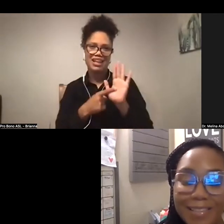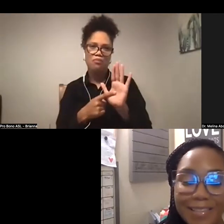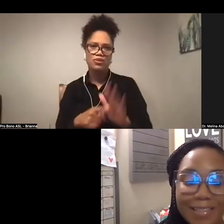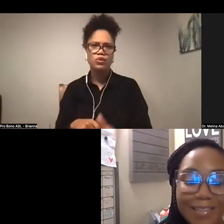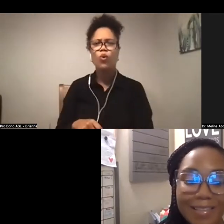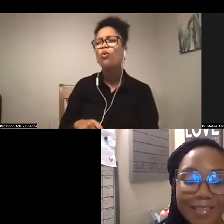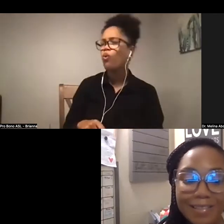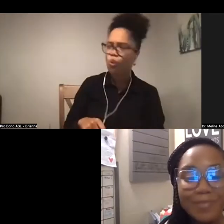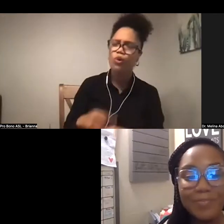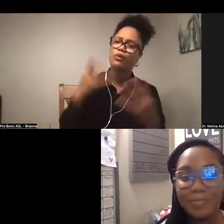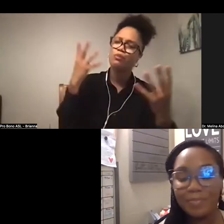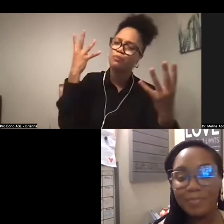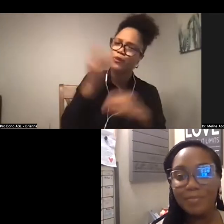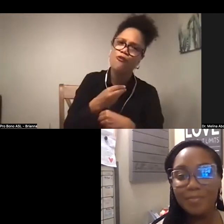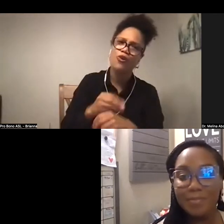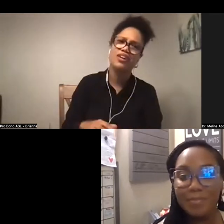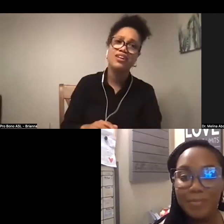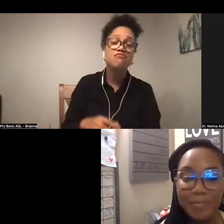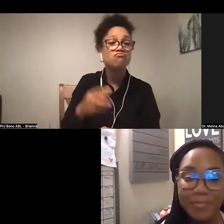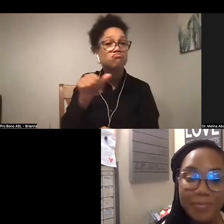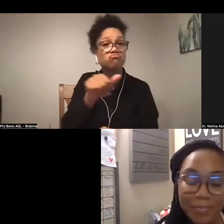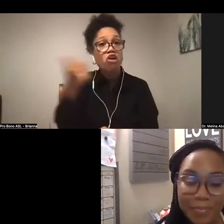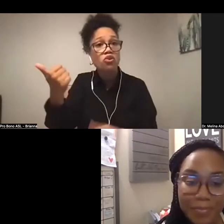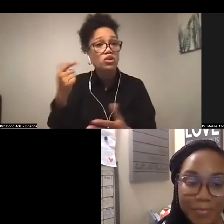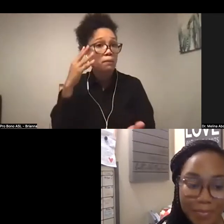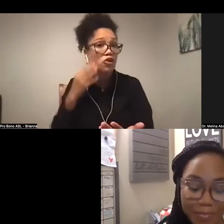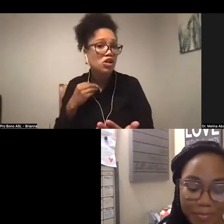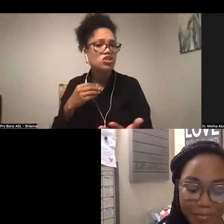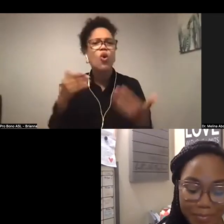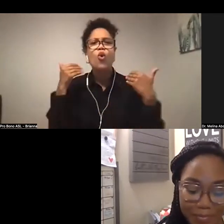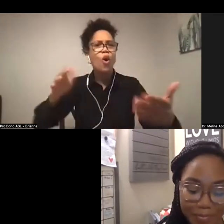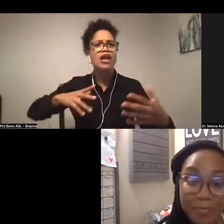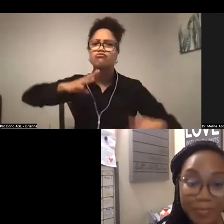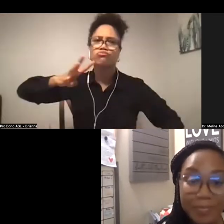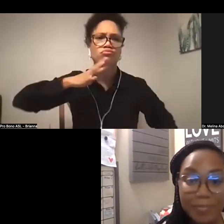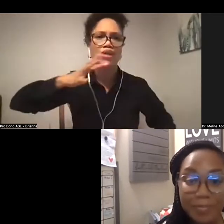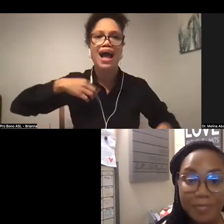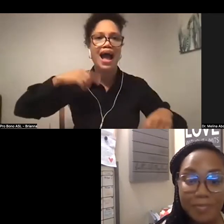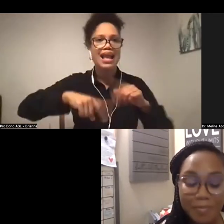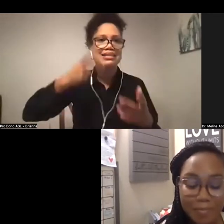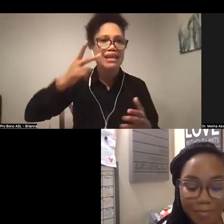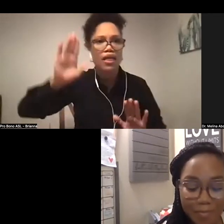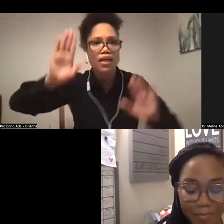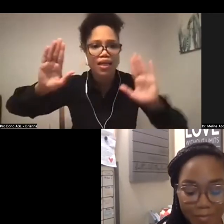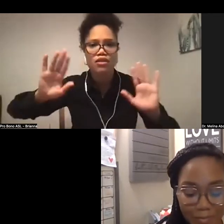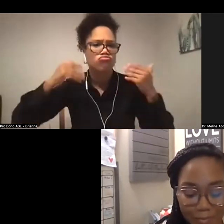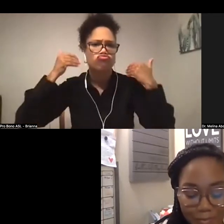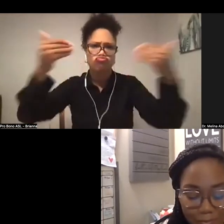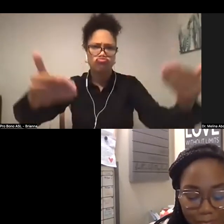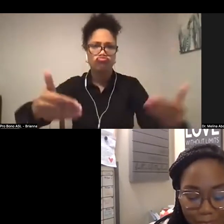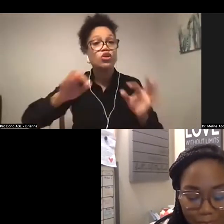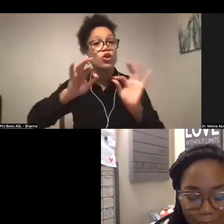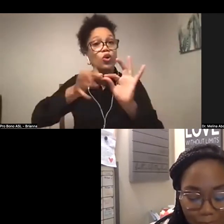beautiful. That's beautiful. Anybody else? And again, just jump in. I can't do as much, can't see as much on this